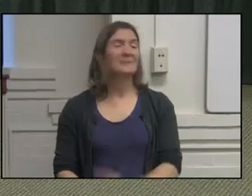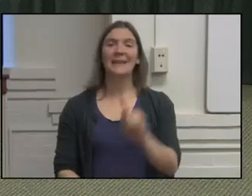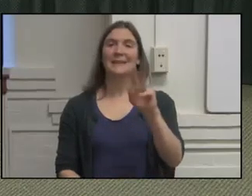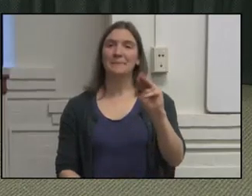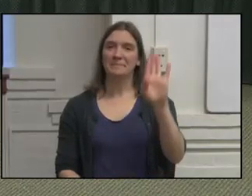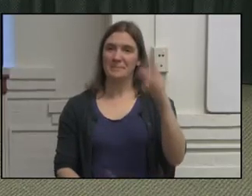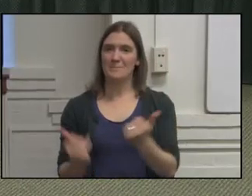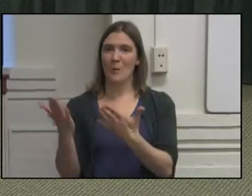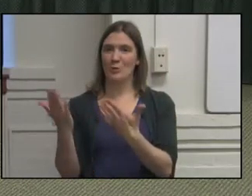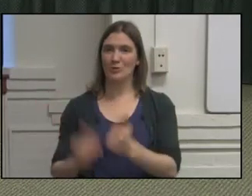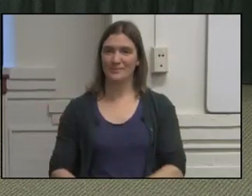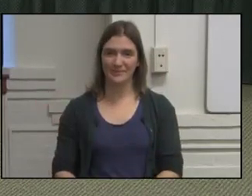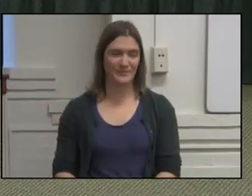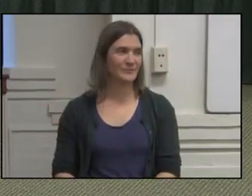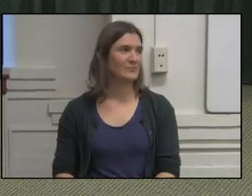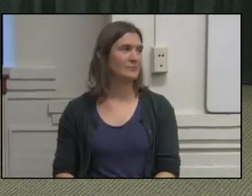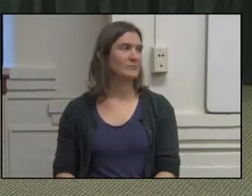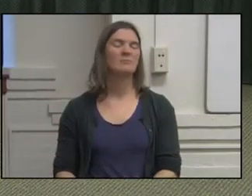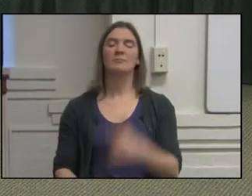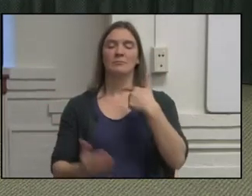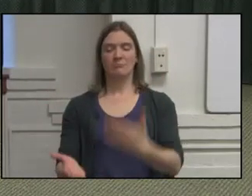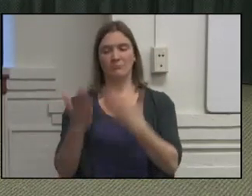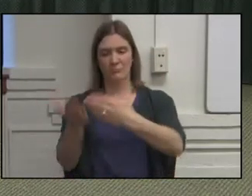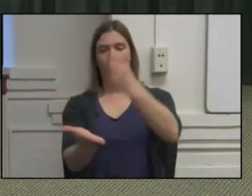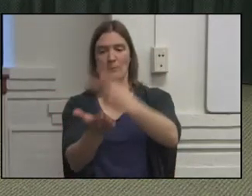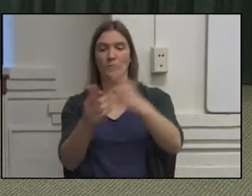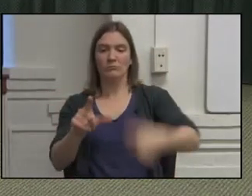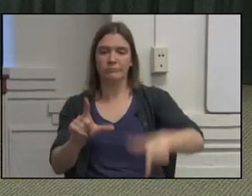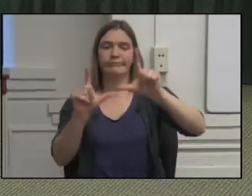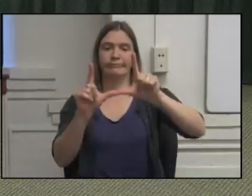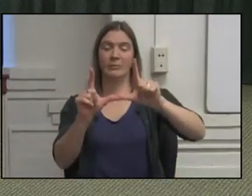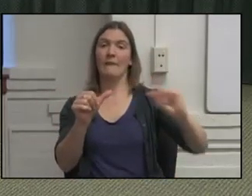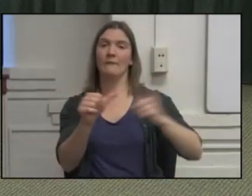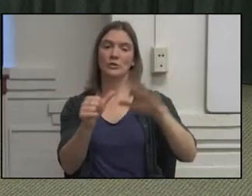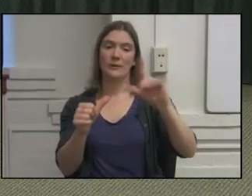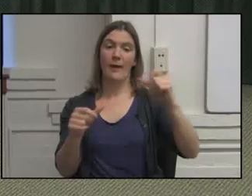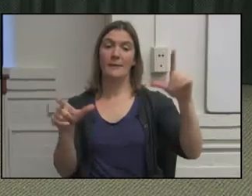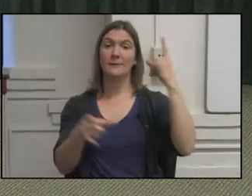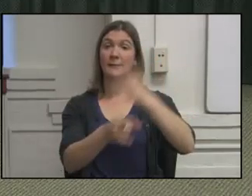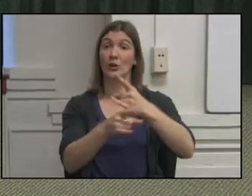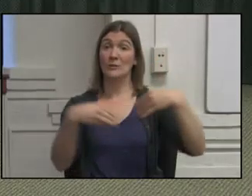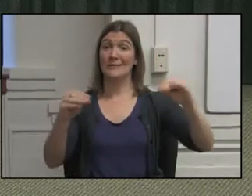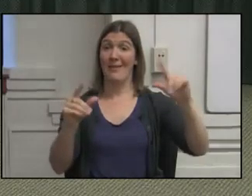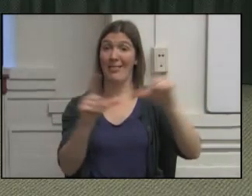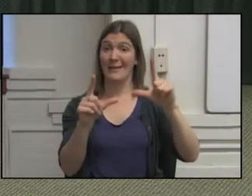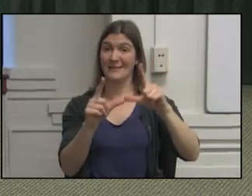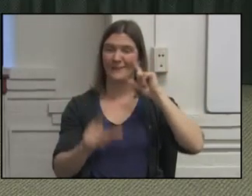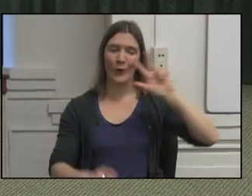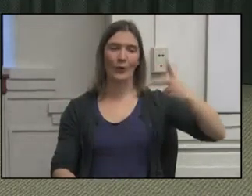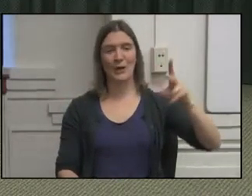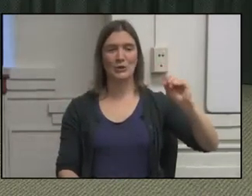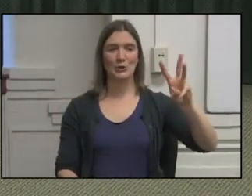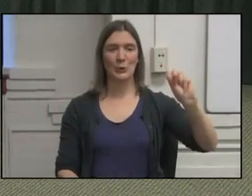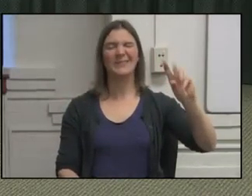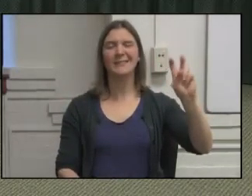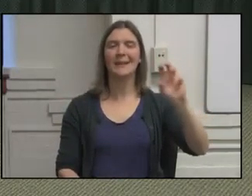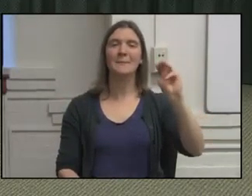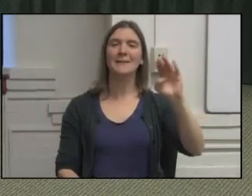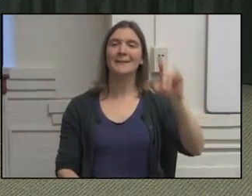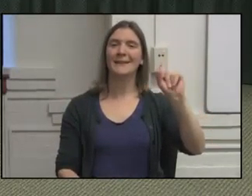I'll make a motion. Great. To approve the renewal of the first class liquor license for $3 Dewey's,